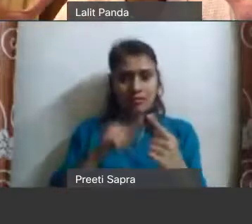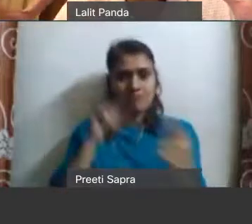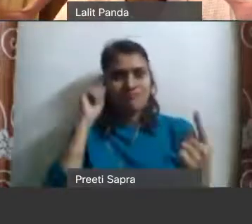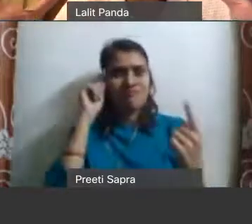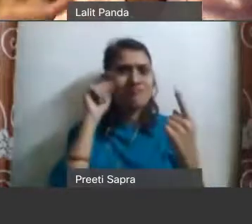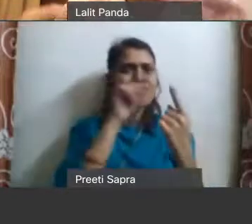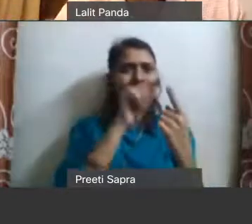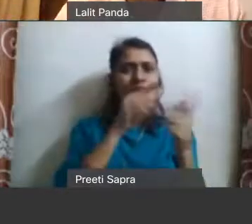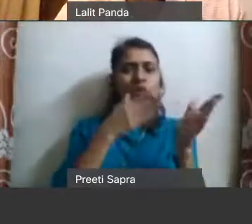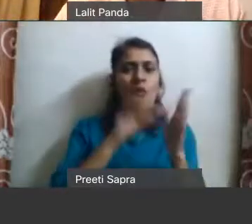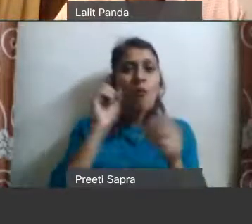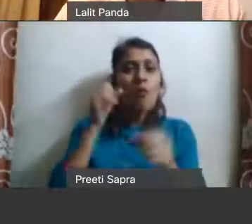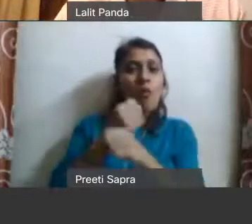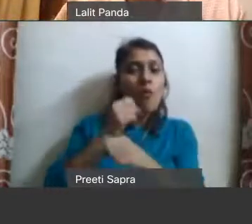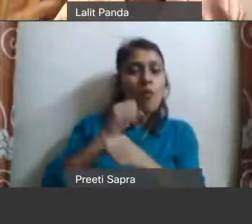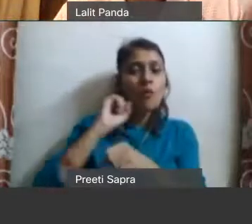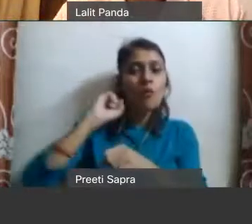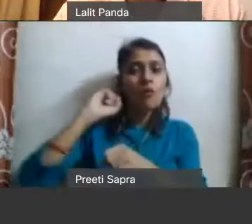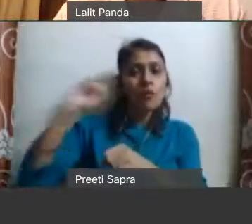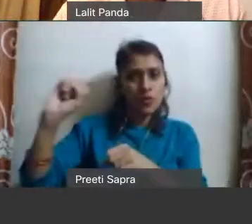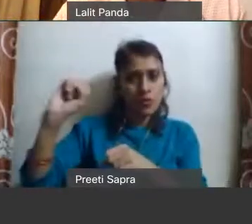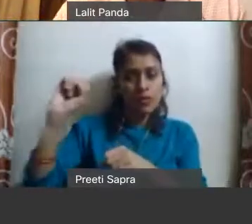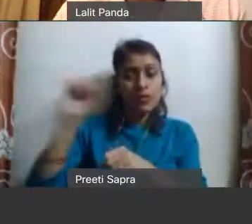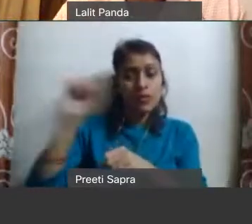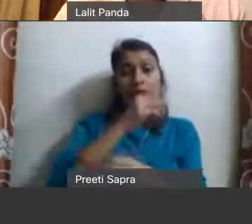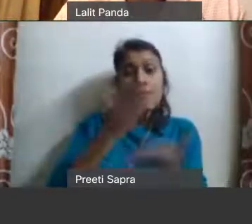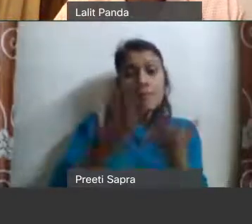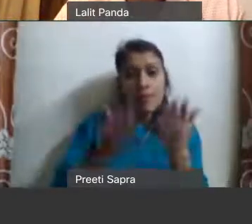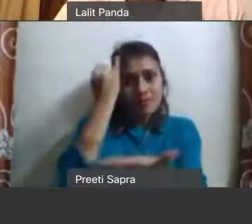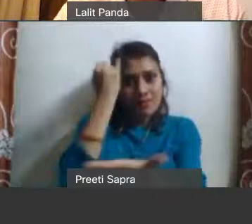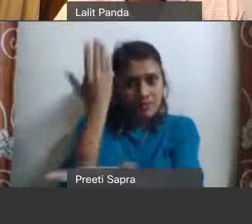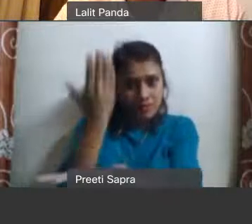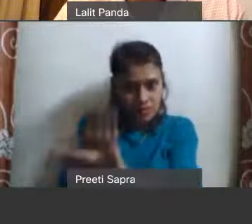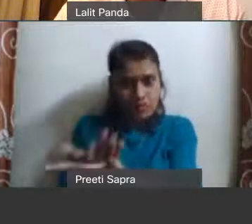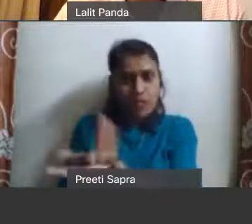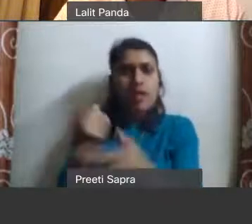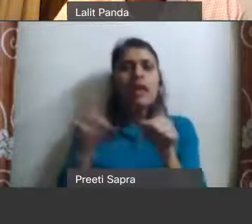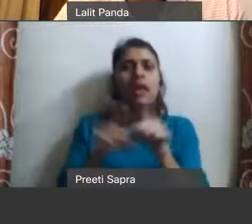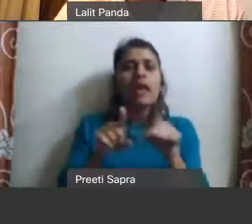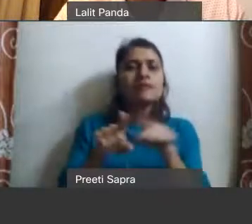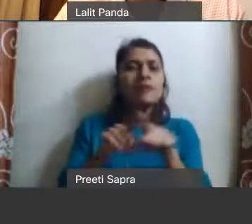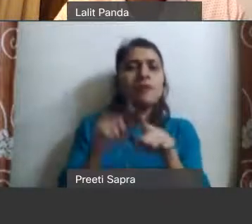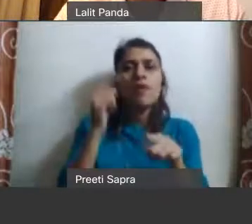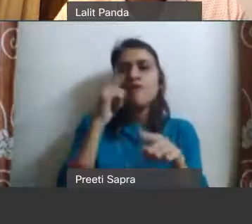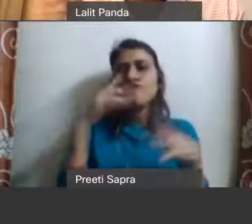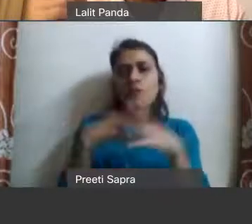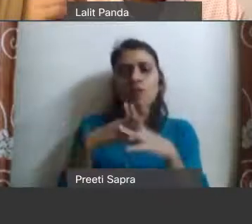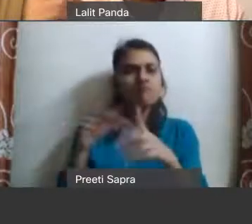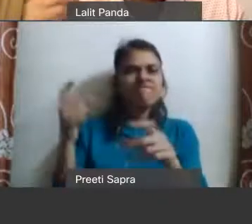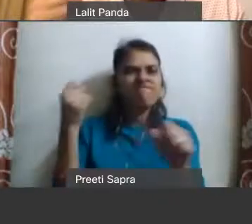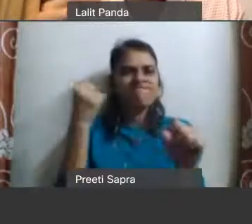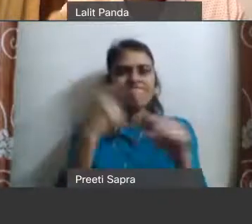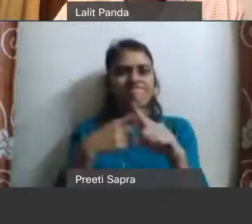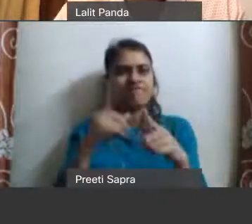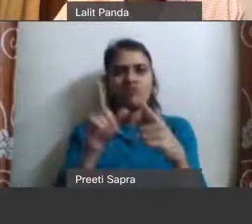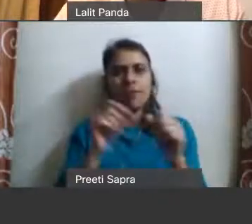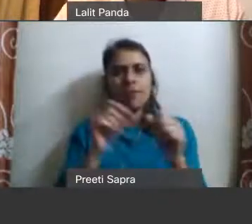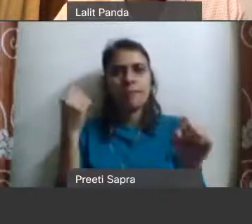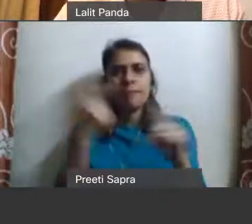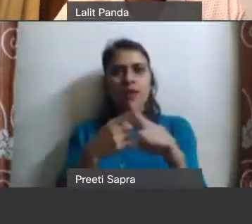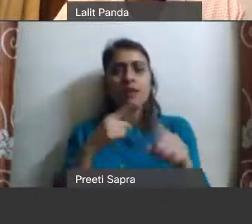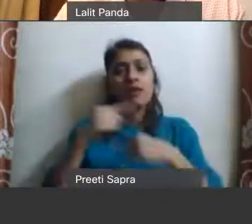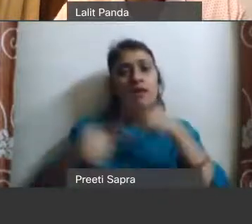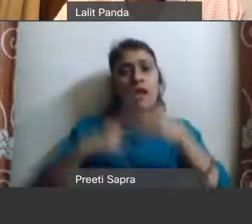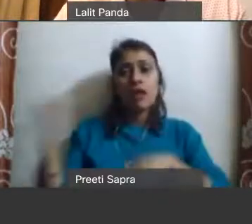that the government has, that they may suggest that women should not be hired for this particular role, which requires regular